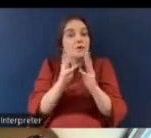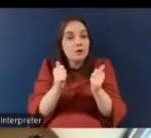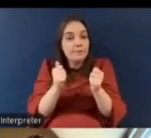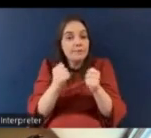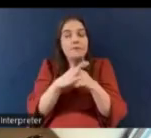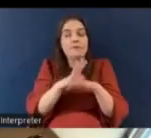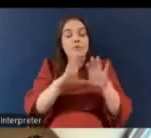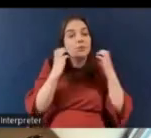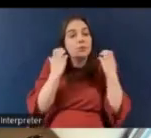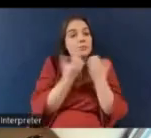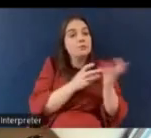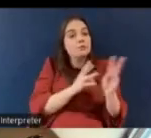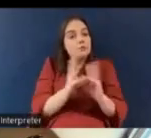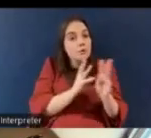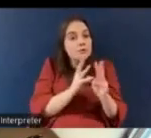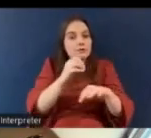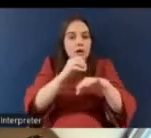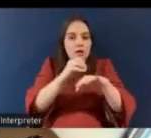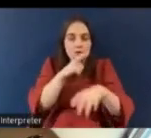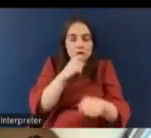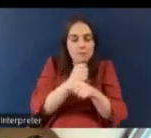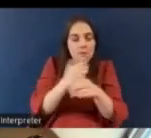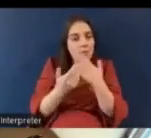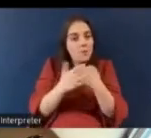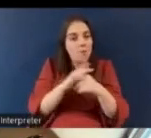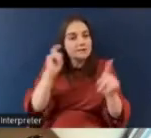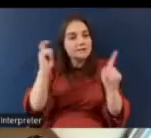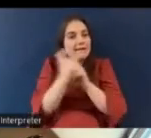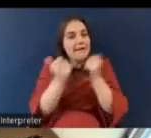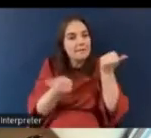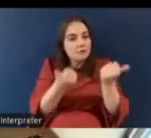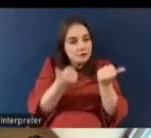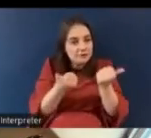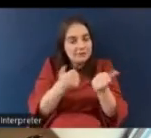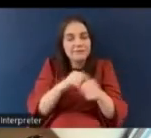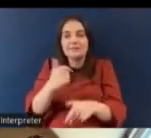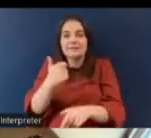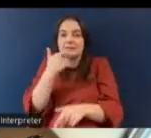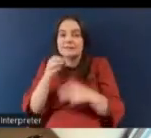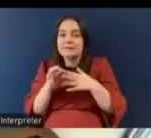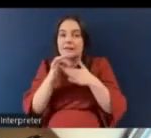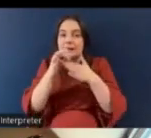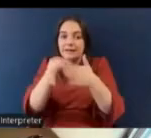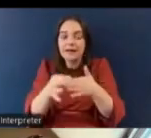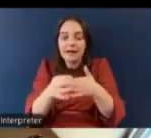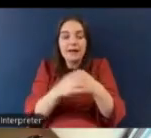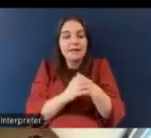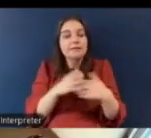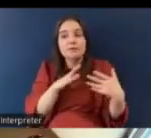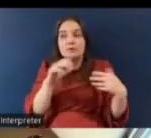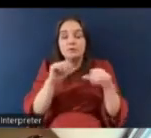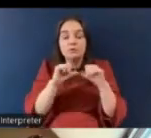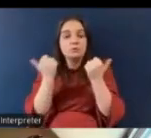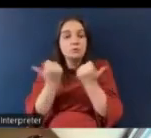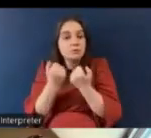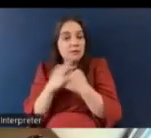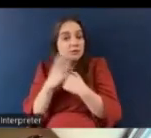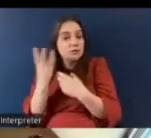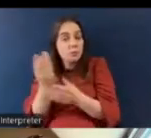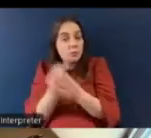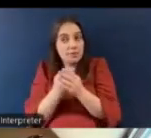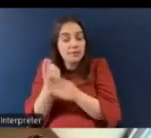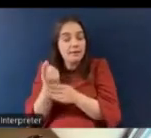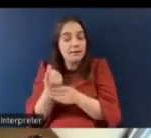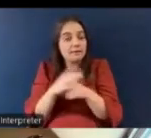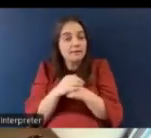community workers on climate justice. And we produced a second guide in association with the All Ireland Endorsement Body for